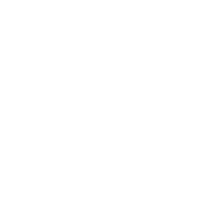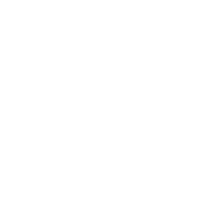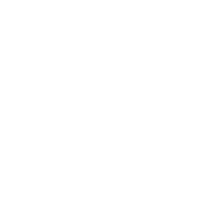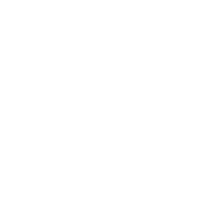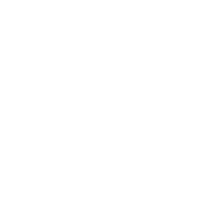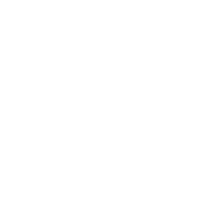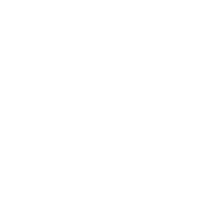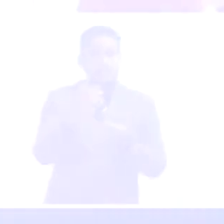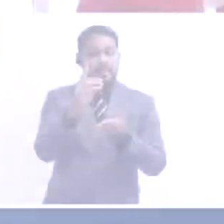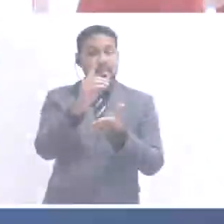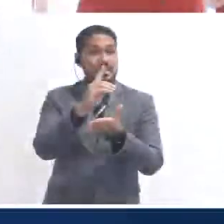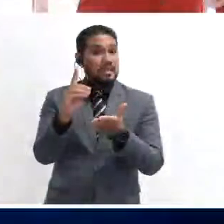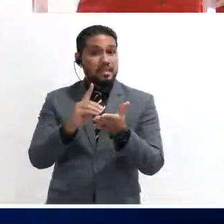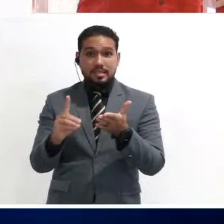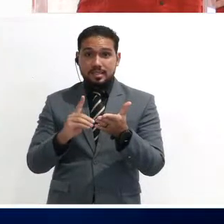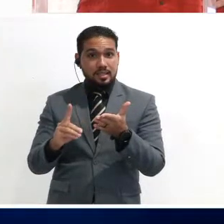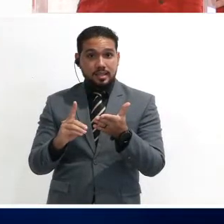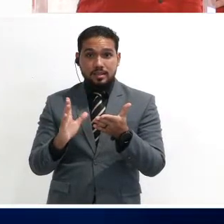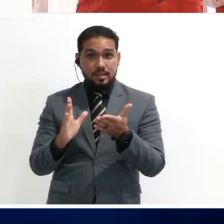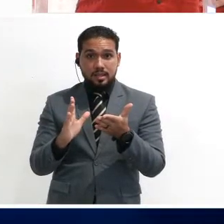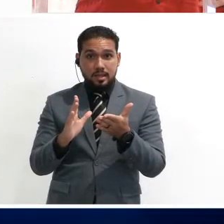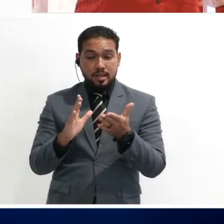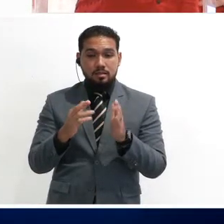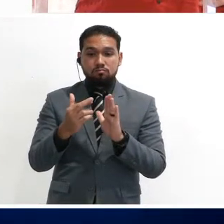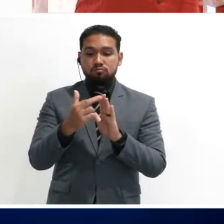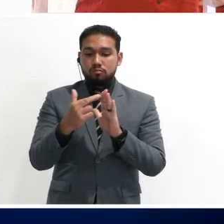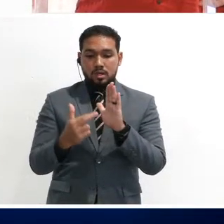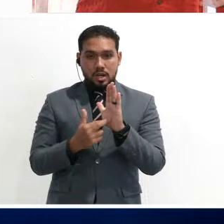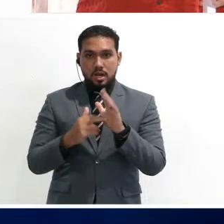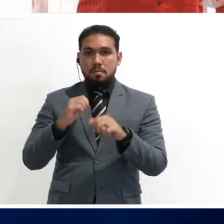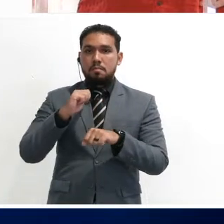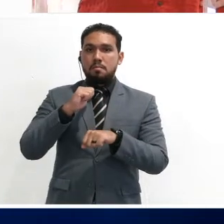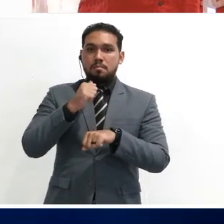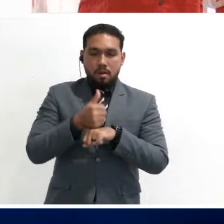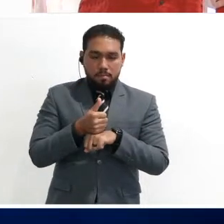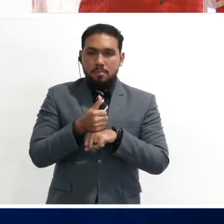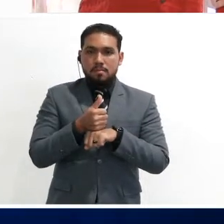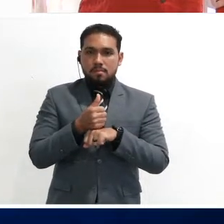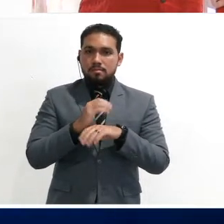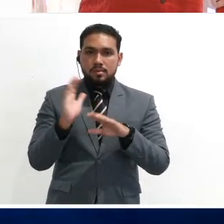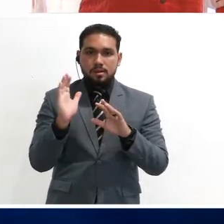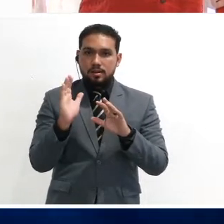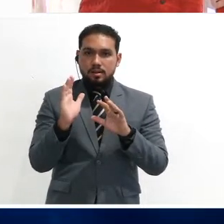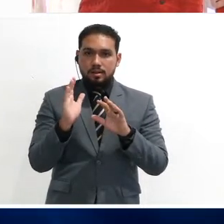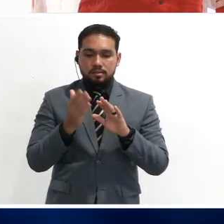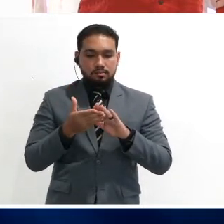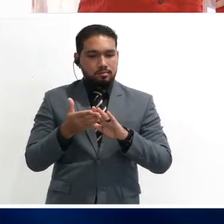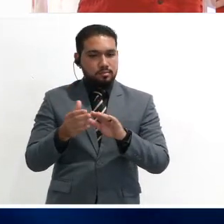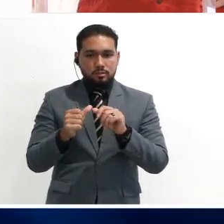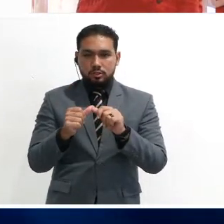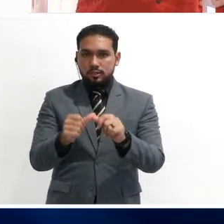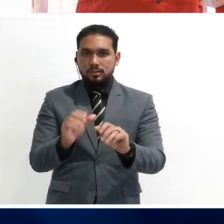and says, you know, I have a device and it doesn't dissipate much power and it's about, you know,